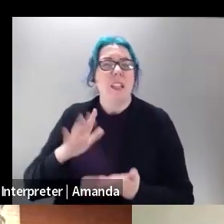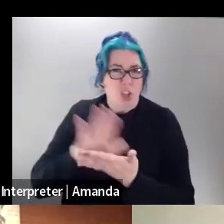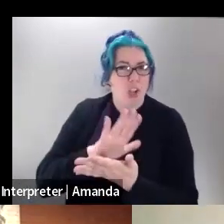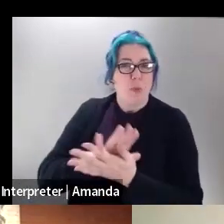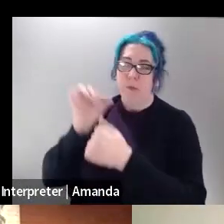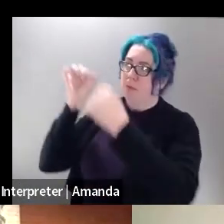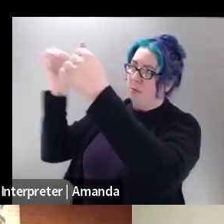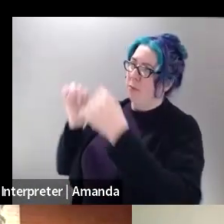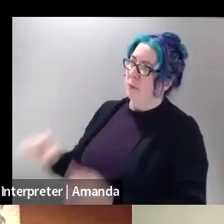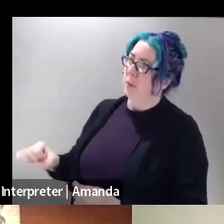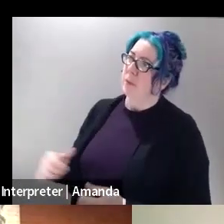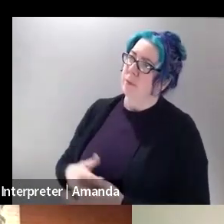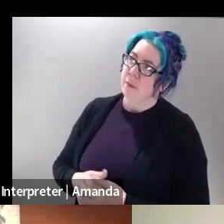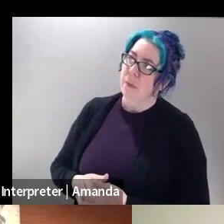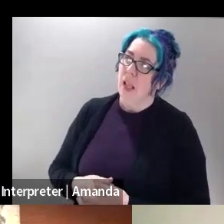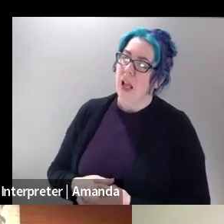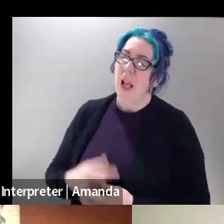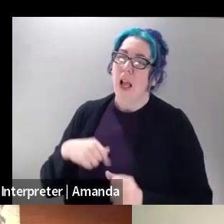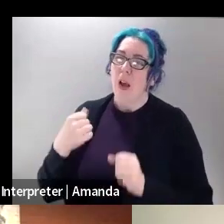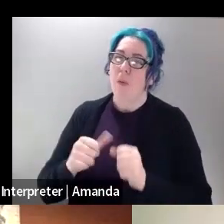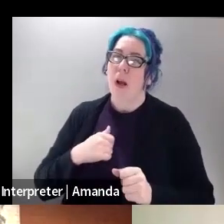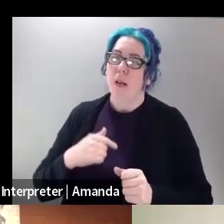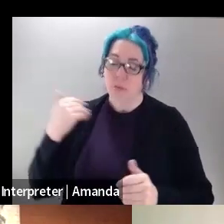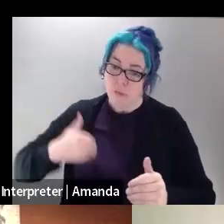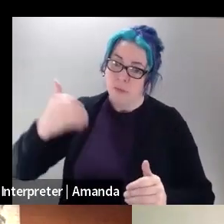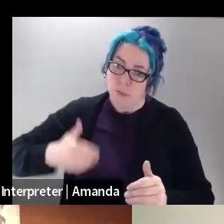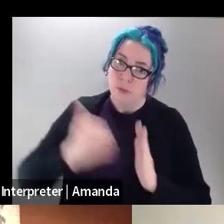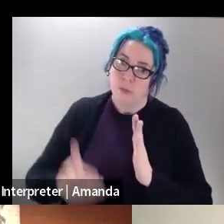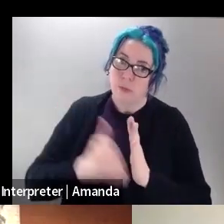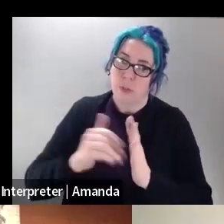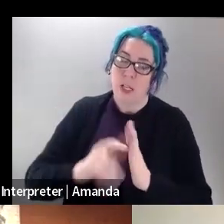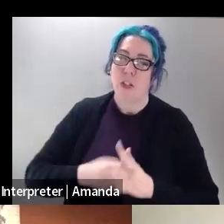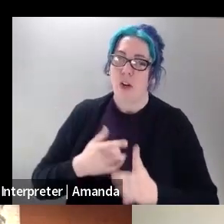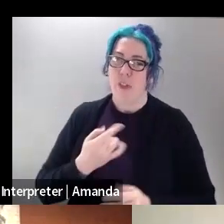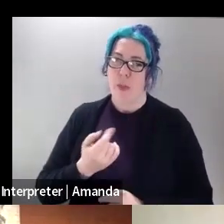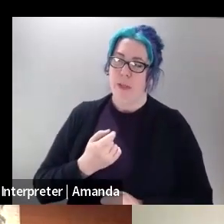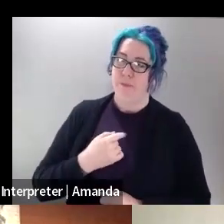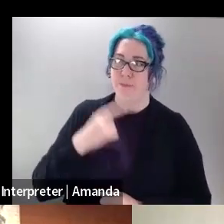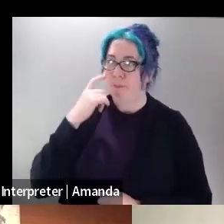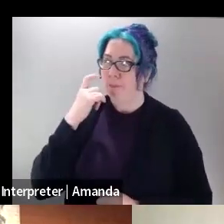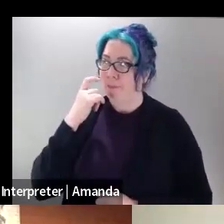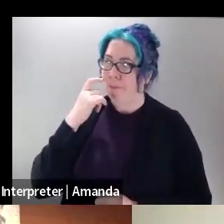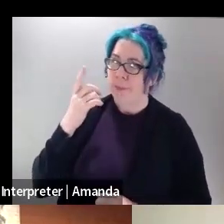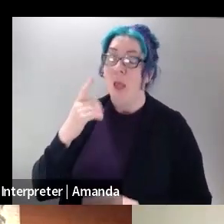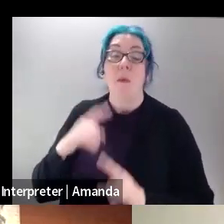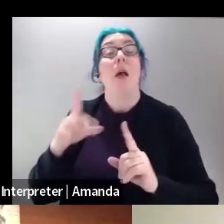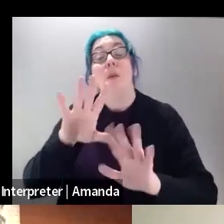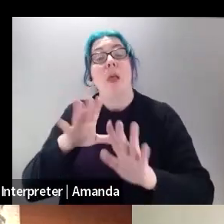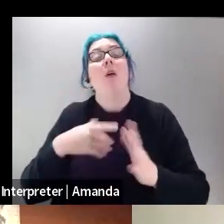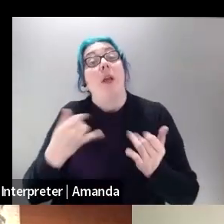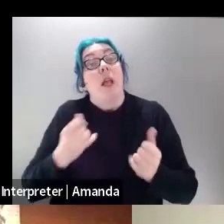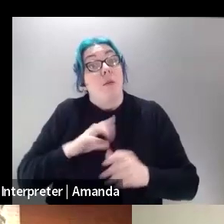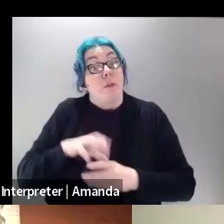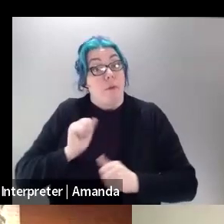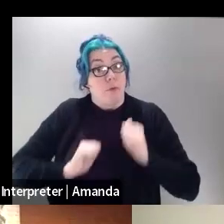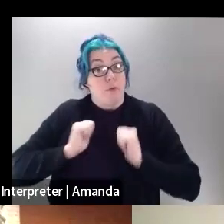So like I'm working on a show right now that features Poirot. So we took this really robust conversation. And I said, if we